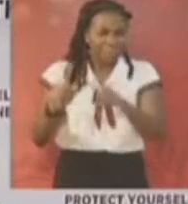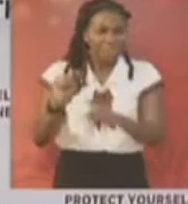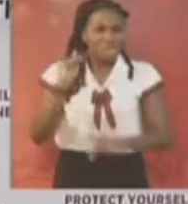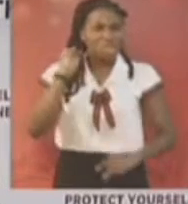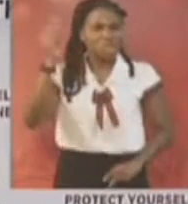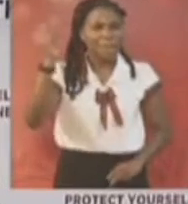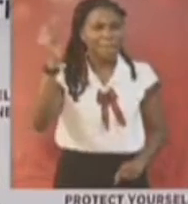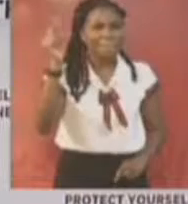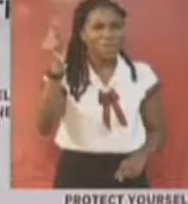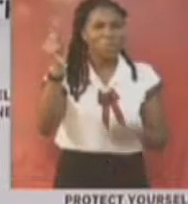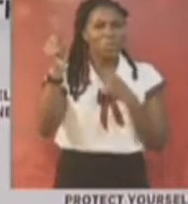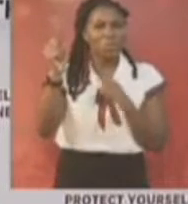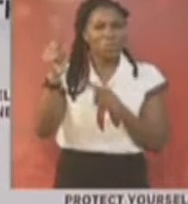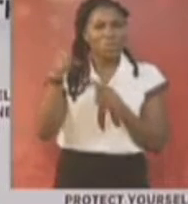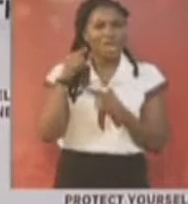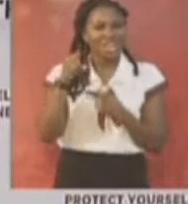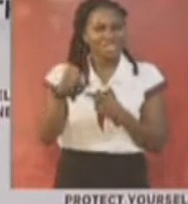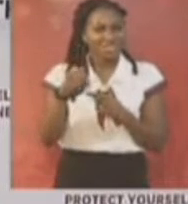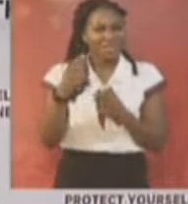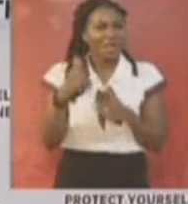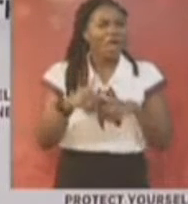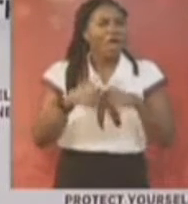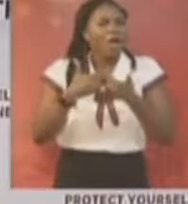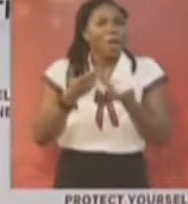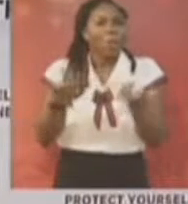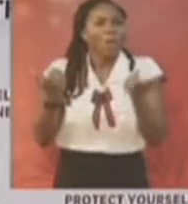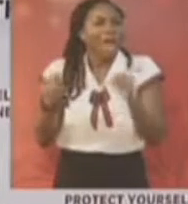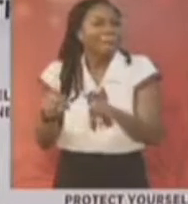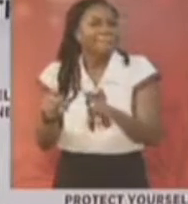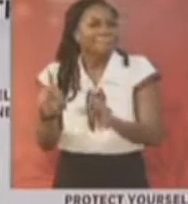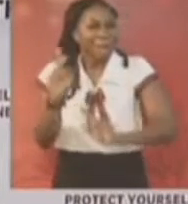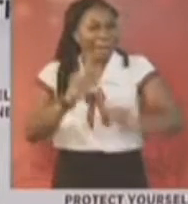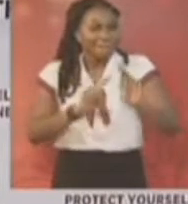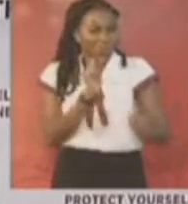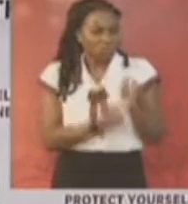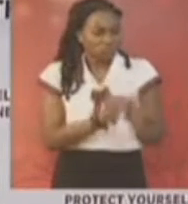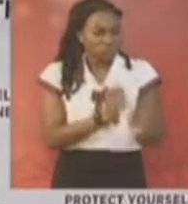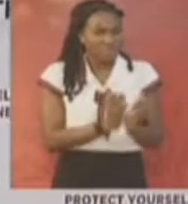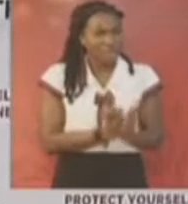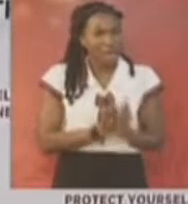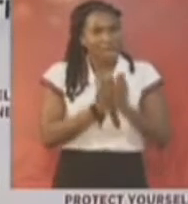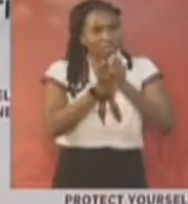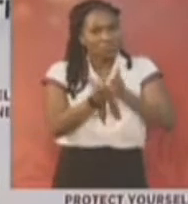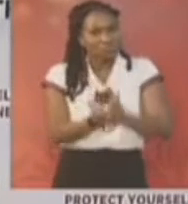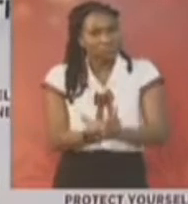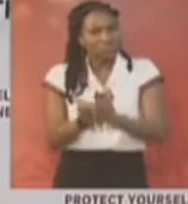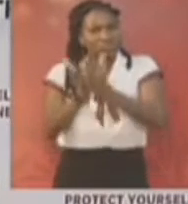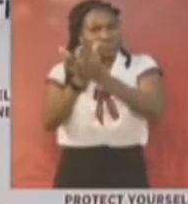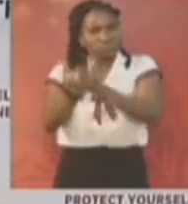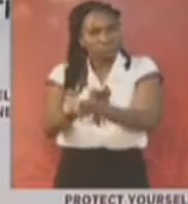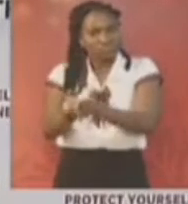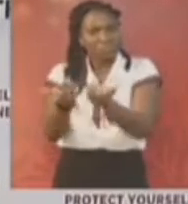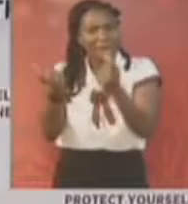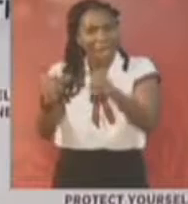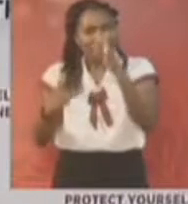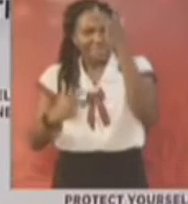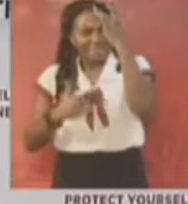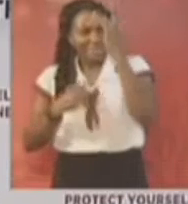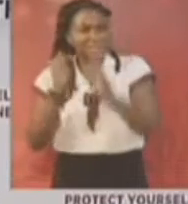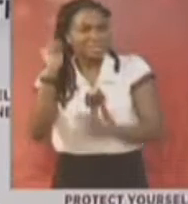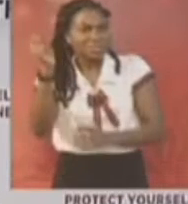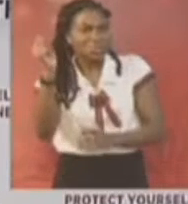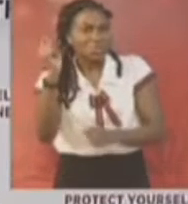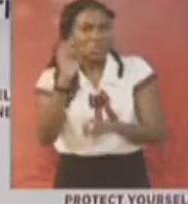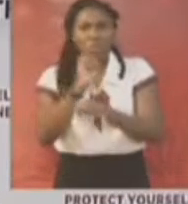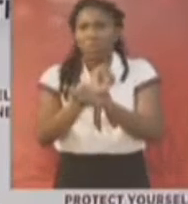in Tobago, are they imported primarily from sea travel, air travel, or is it evenly distributed across both